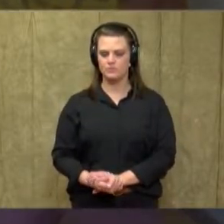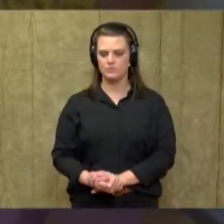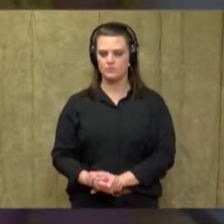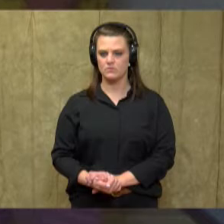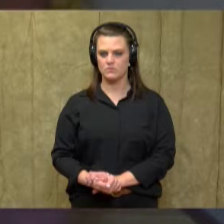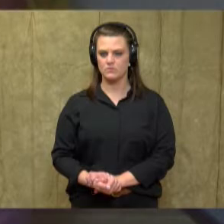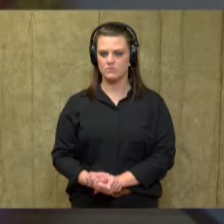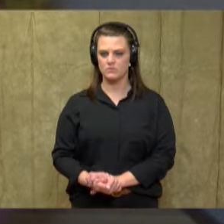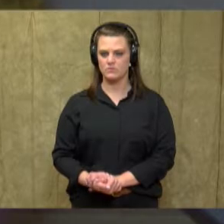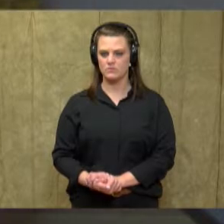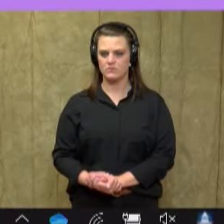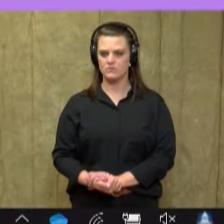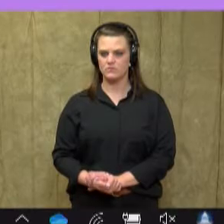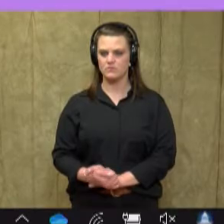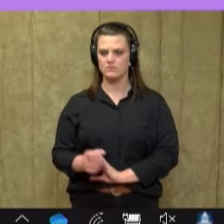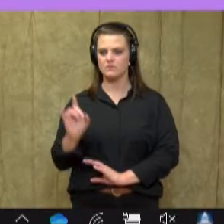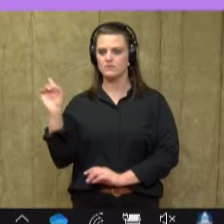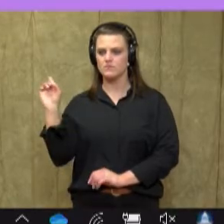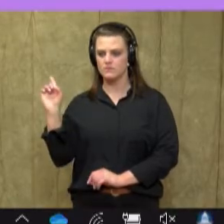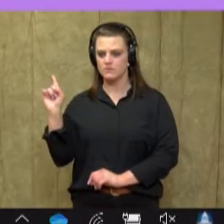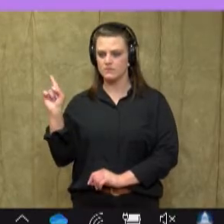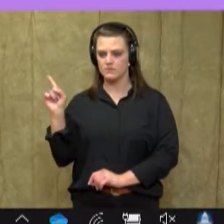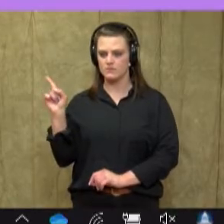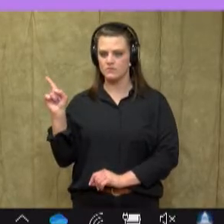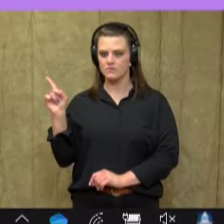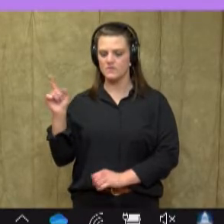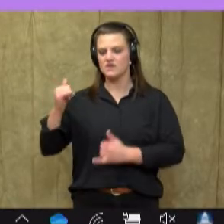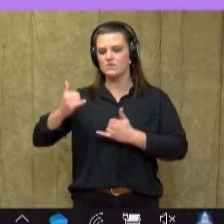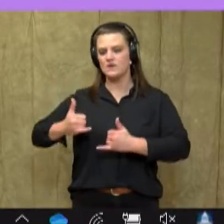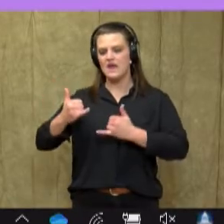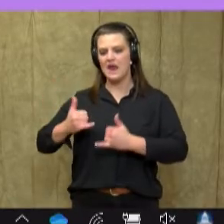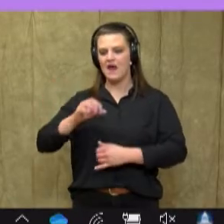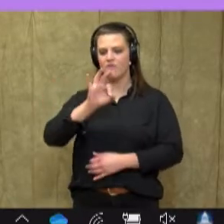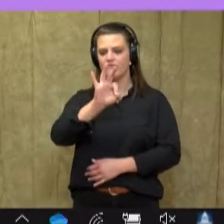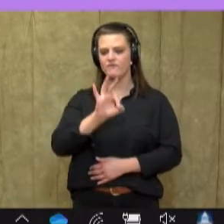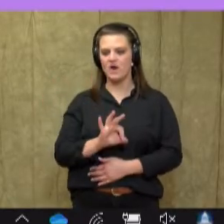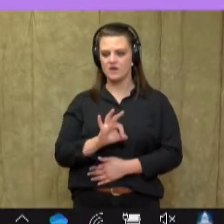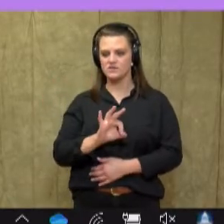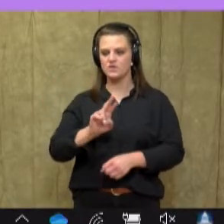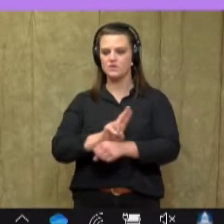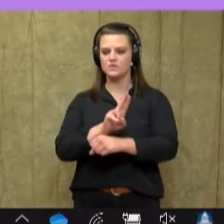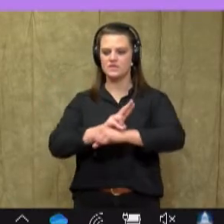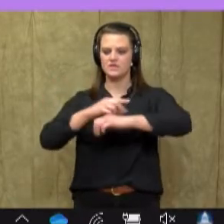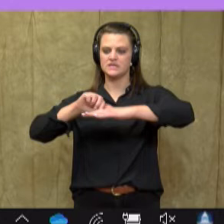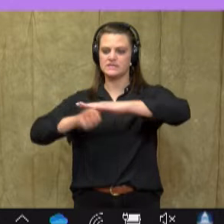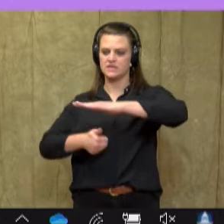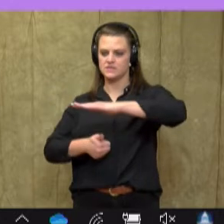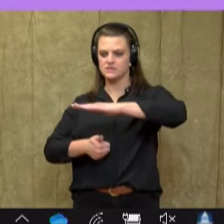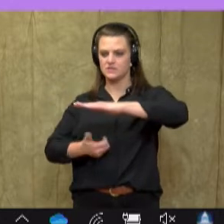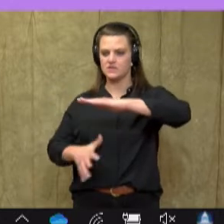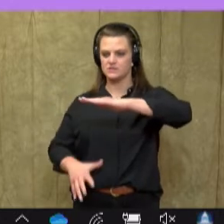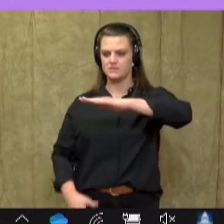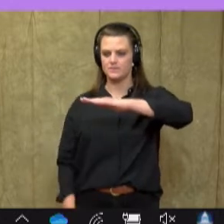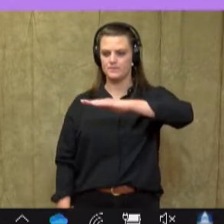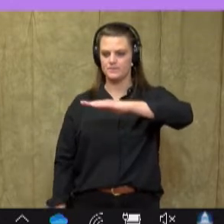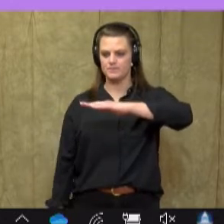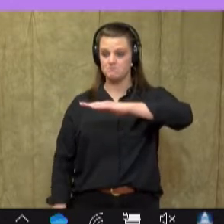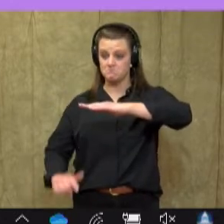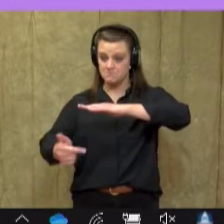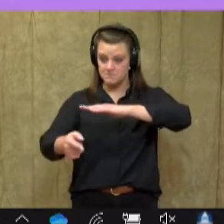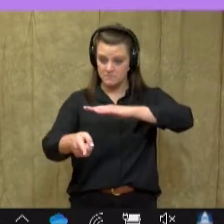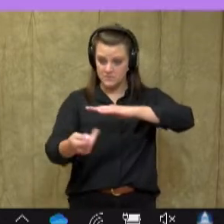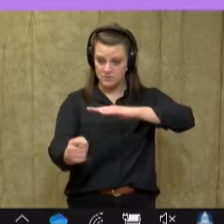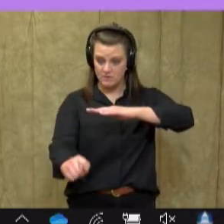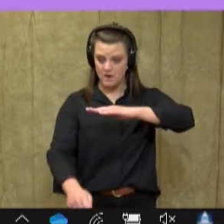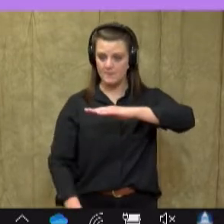All right. This time, write the fraction in just tenths. Can you do it? What would